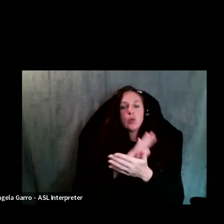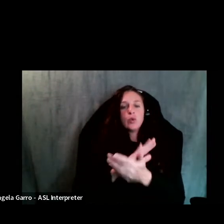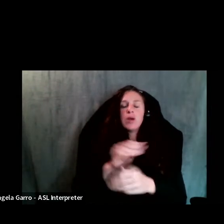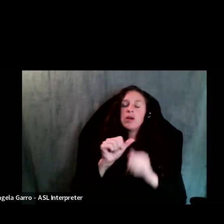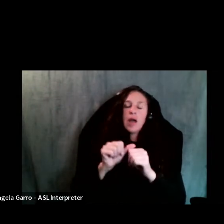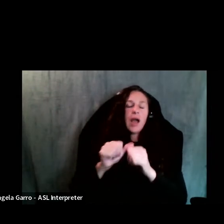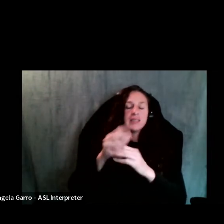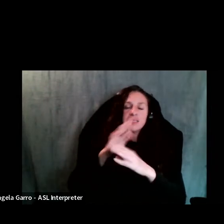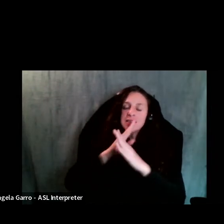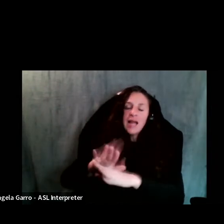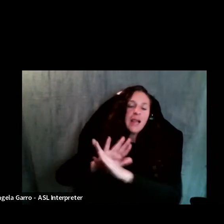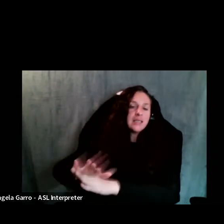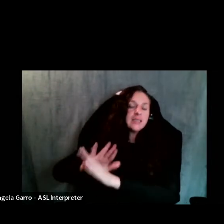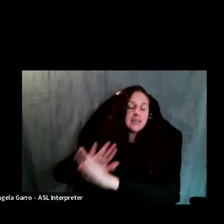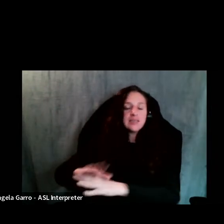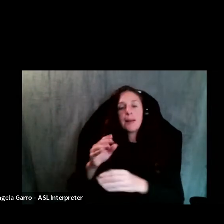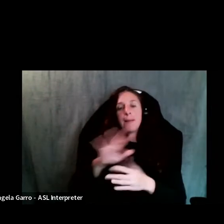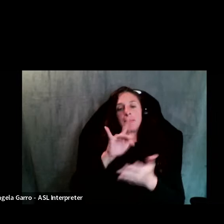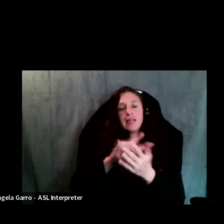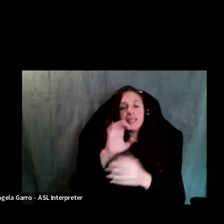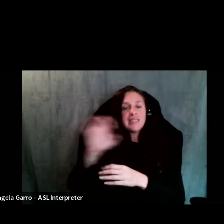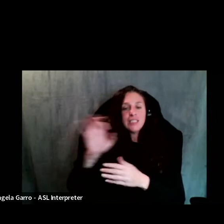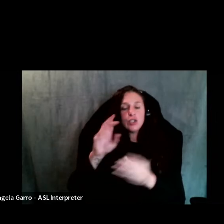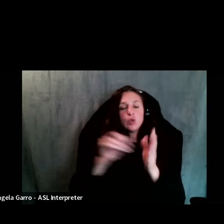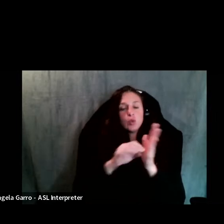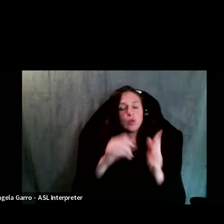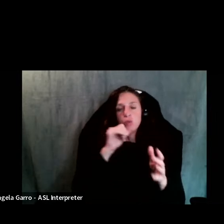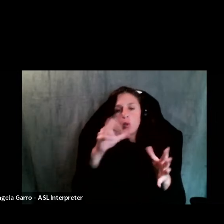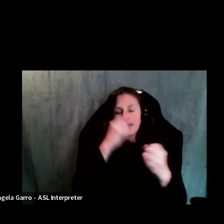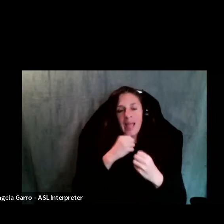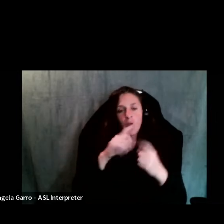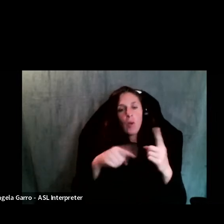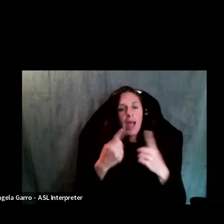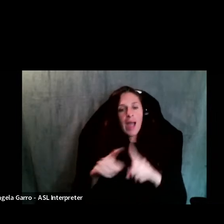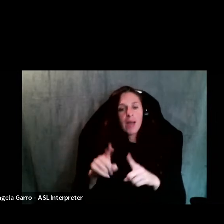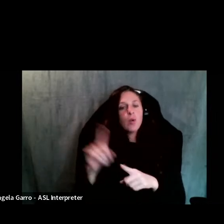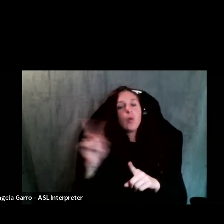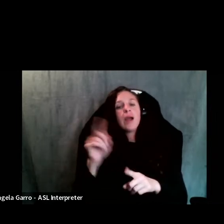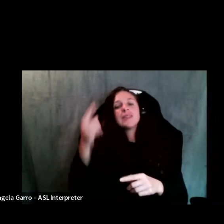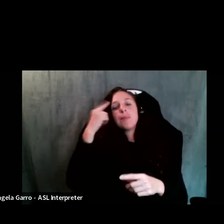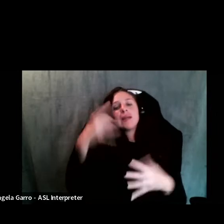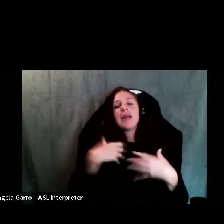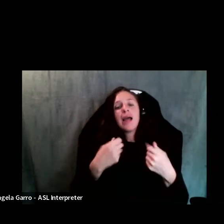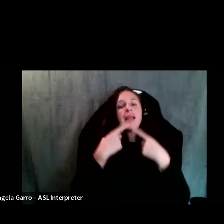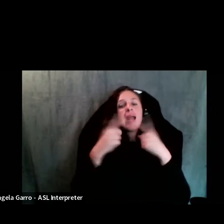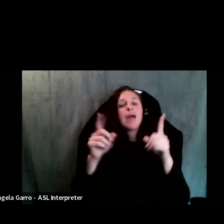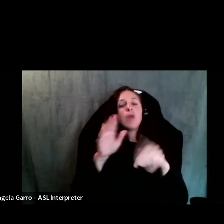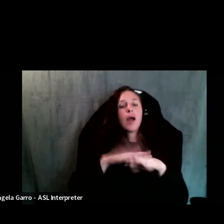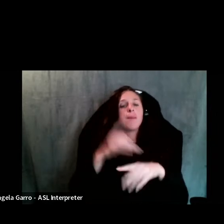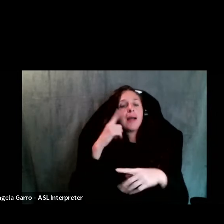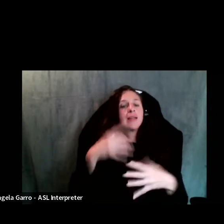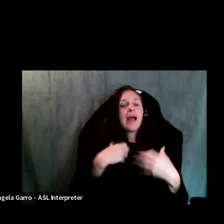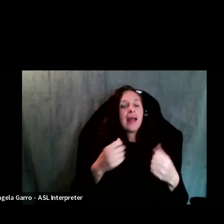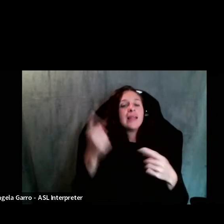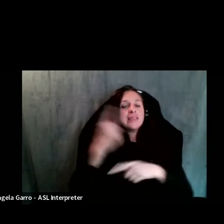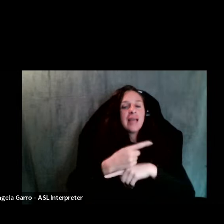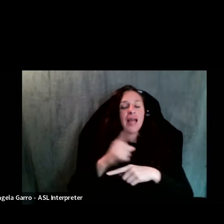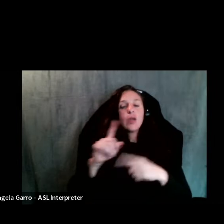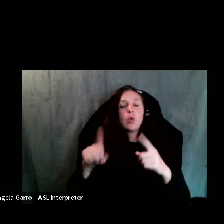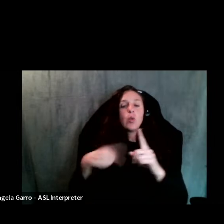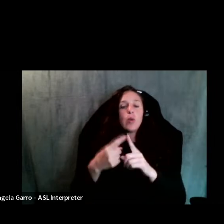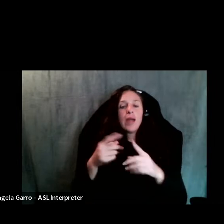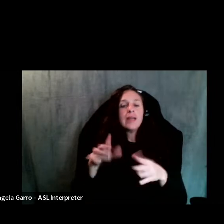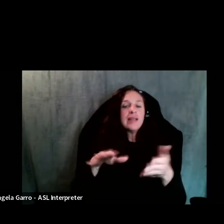students and not cared about what has happened to us. Where was the mental health announcement and mental health day for thousands of lives lost in Yemen,